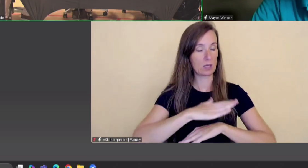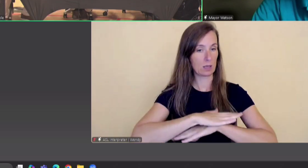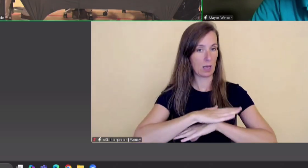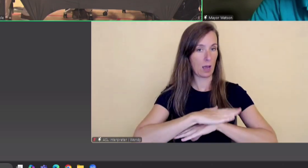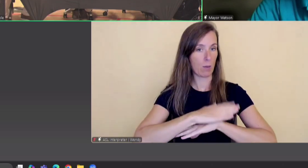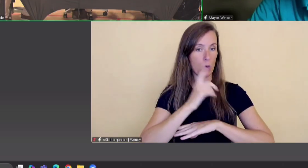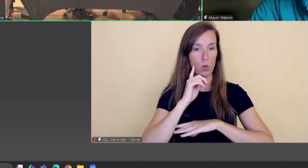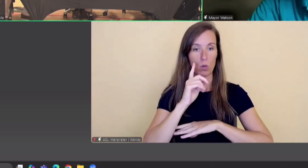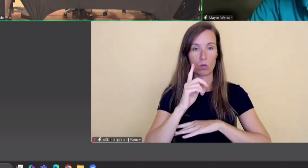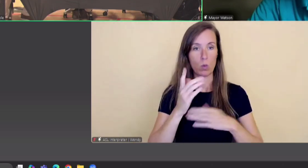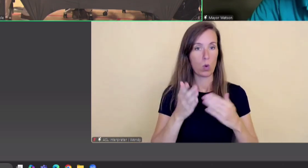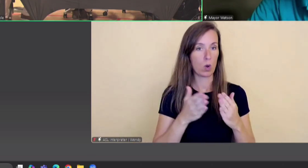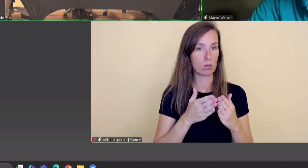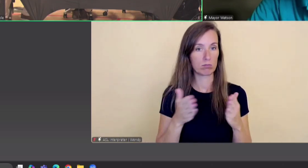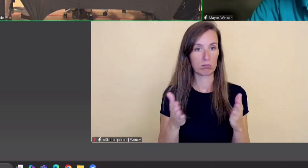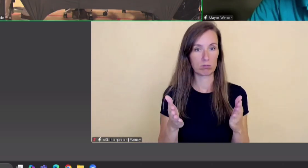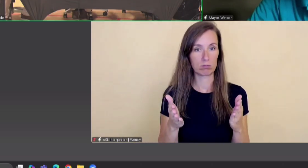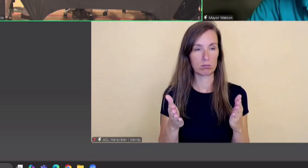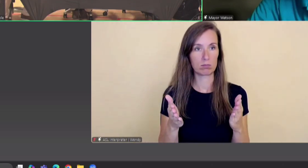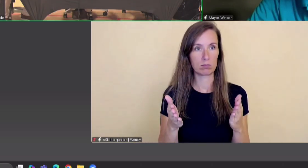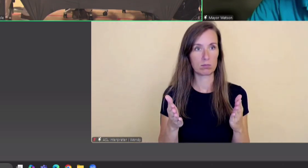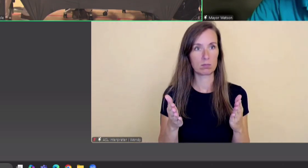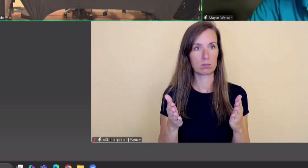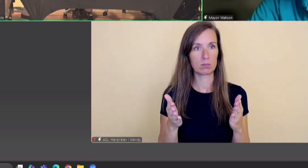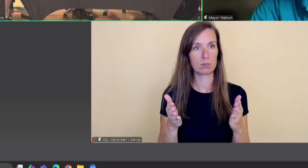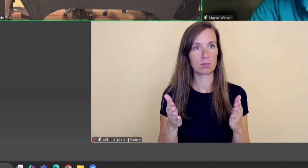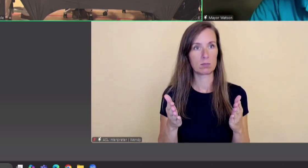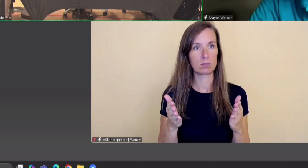time, I think there is a